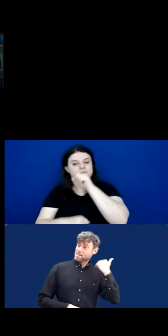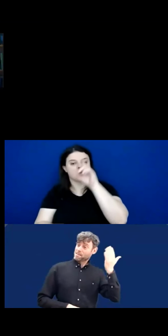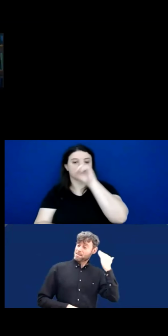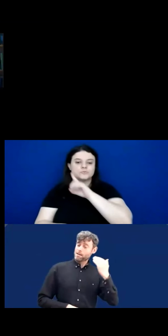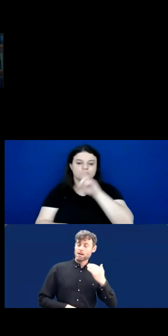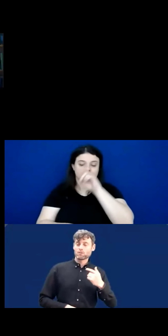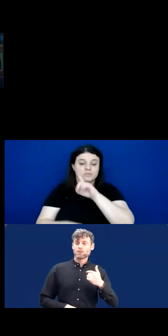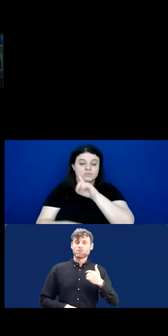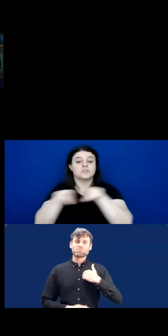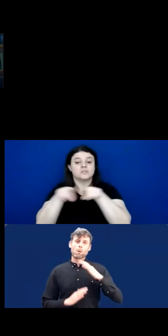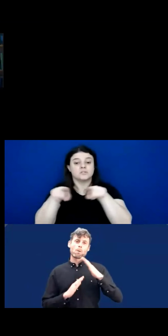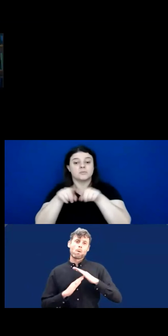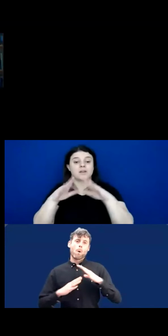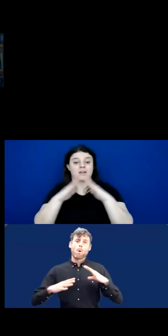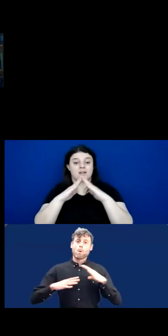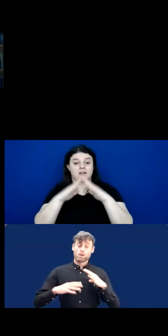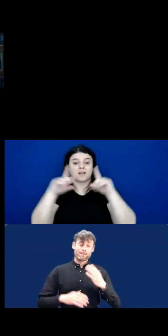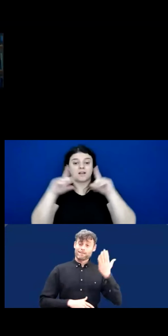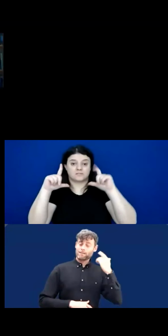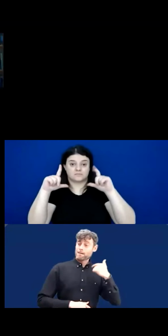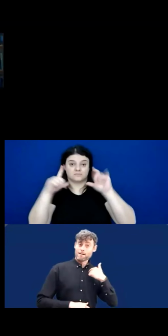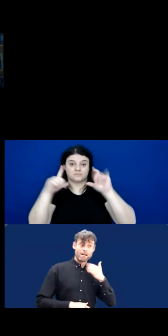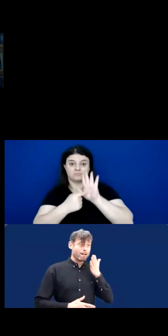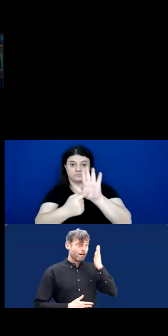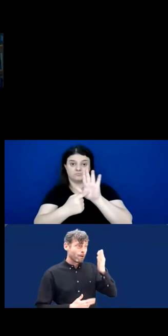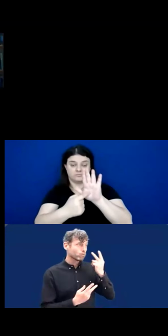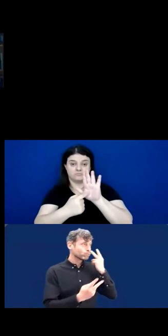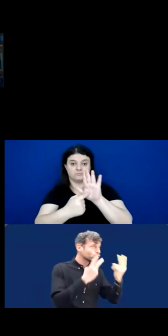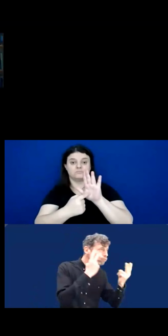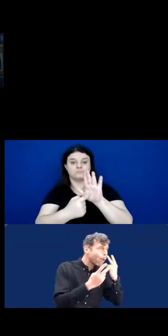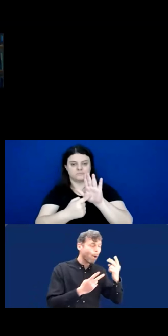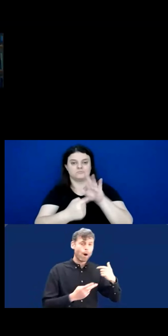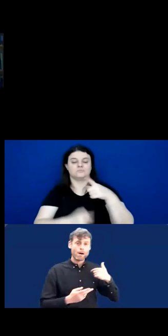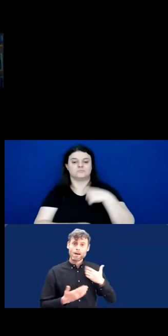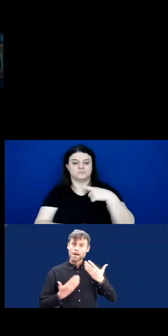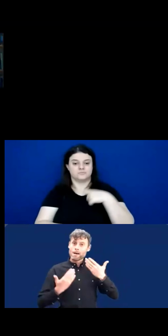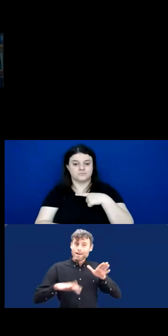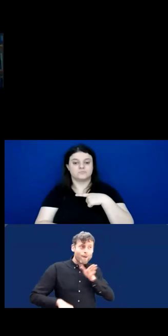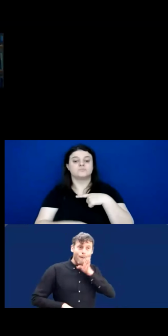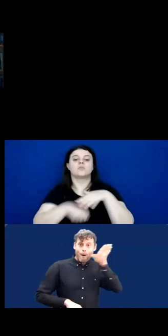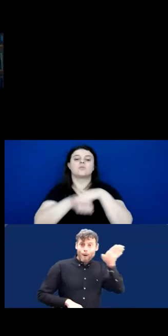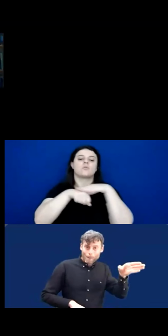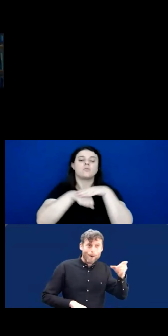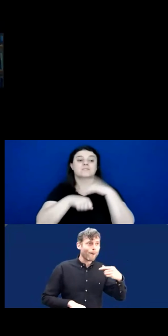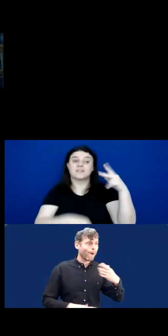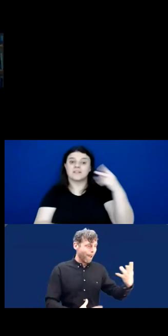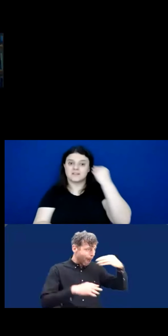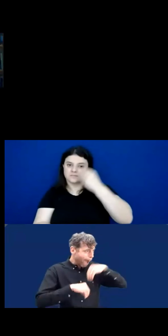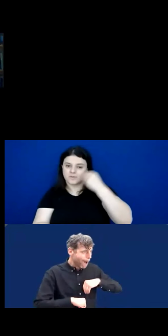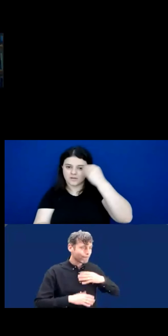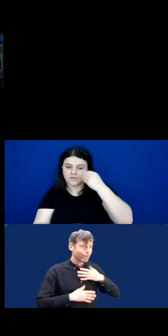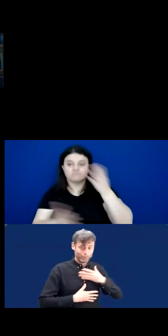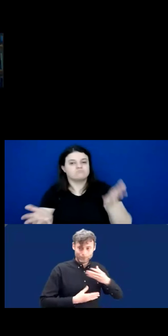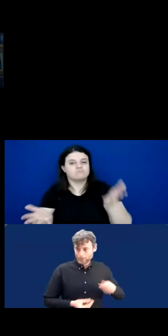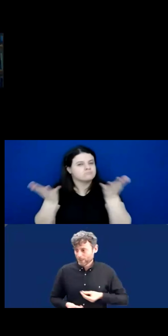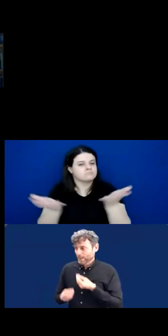pictures from her own home to school. Talking about these experiences stimulated the